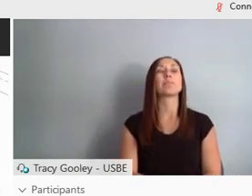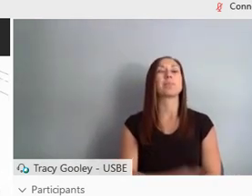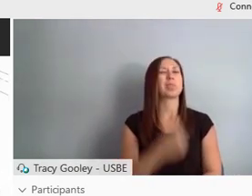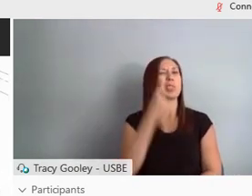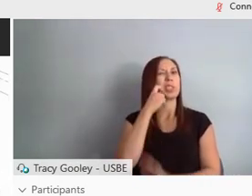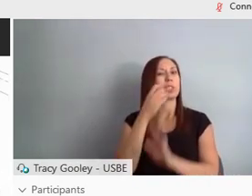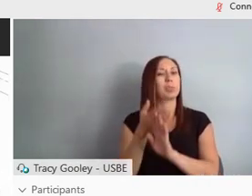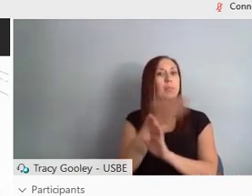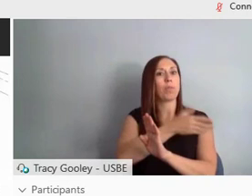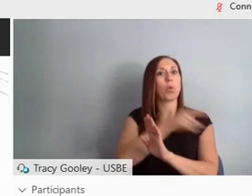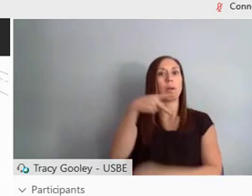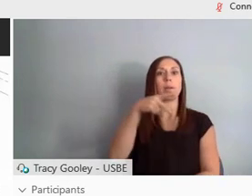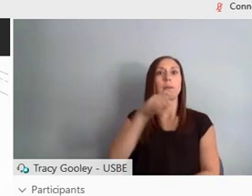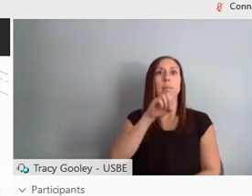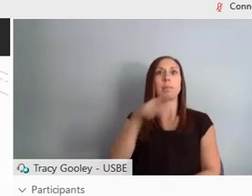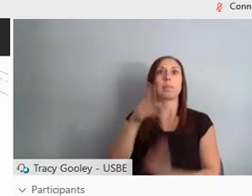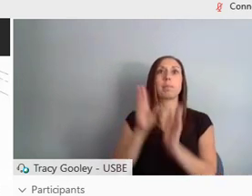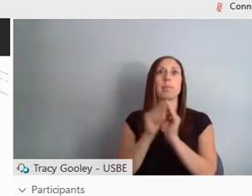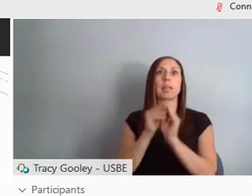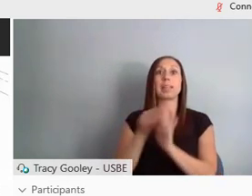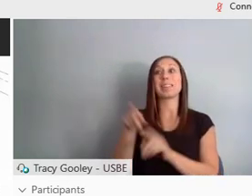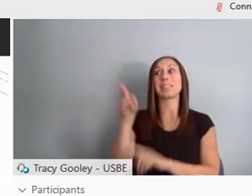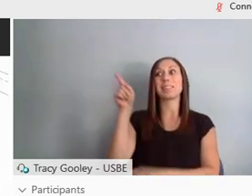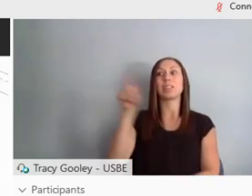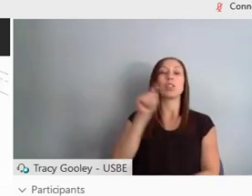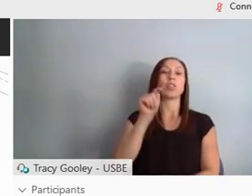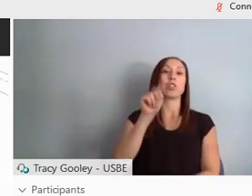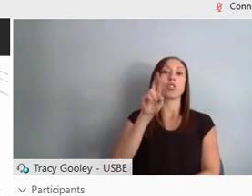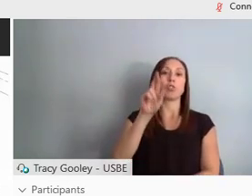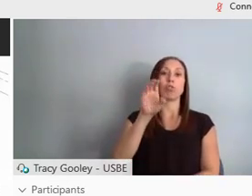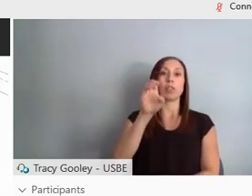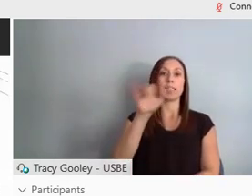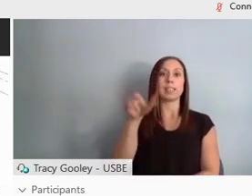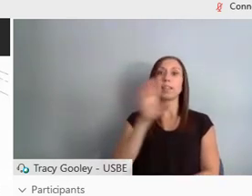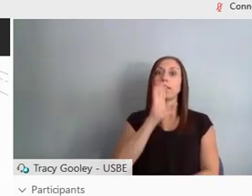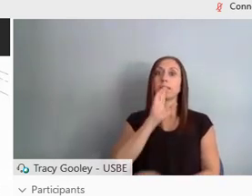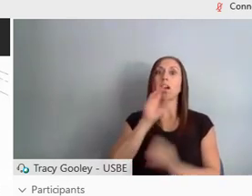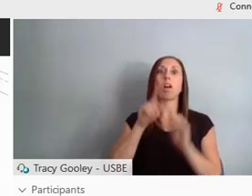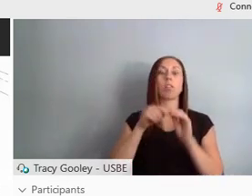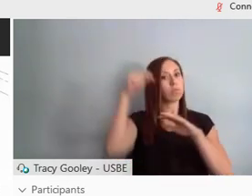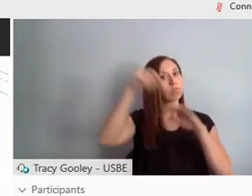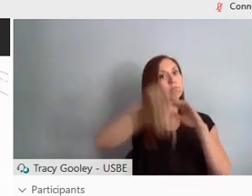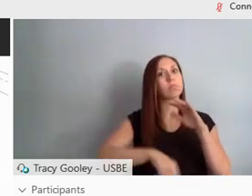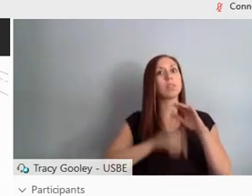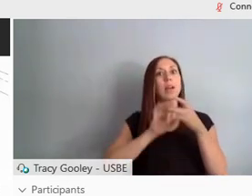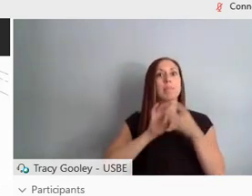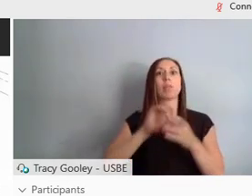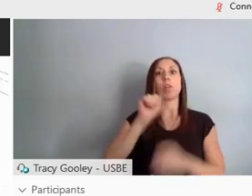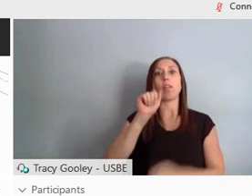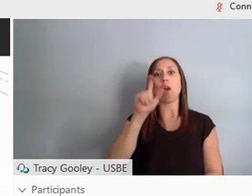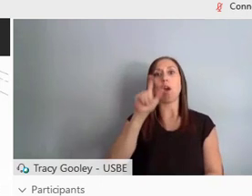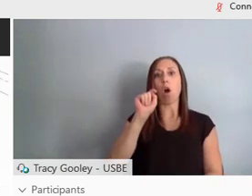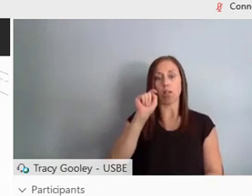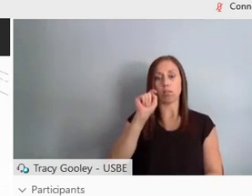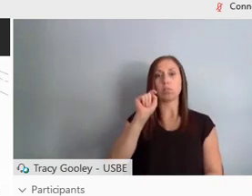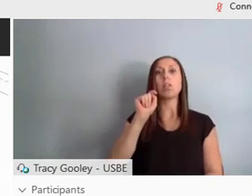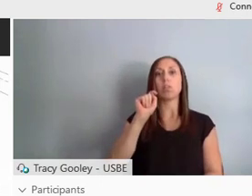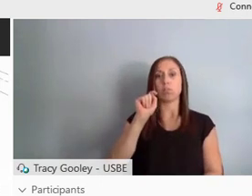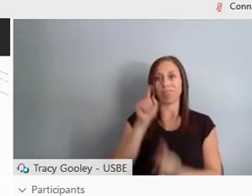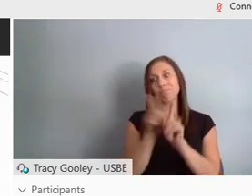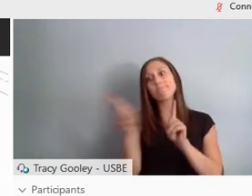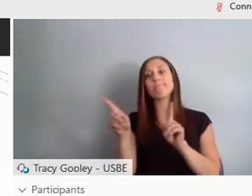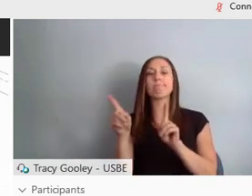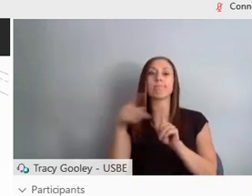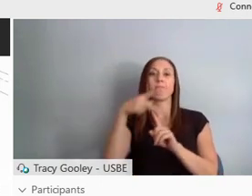Just prior to this PEEP meeting, Tracy Gooley talked a lot about the alternate assessment for the PEEP. It is for